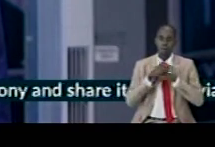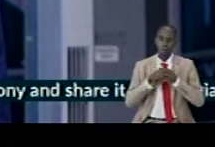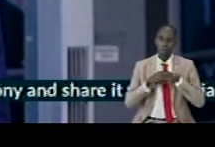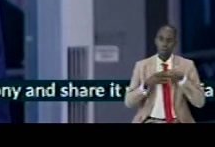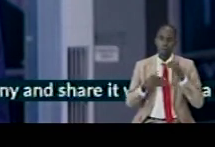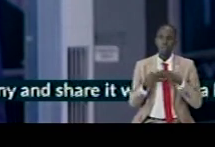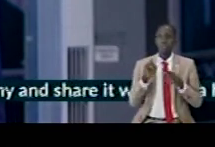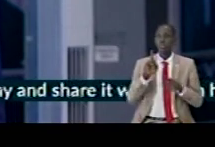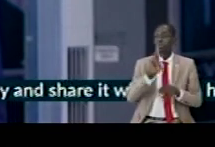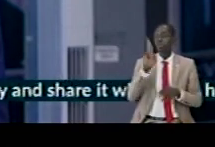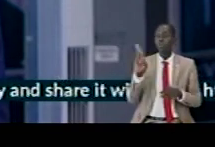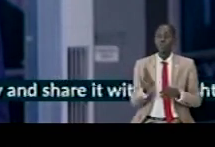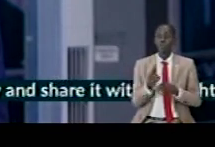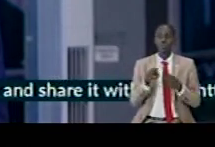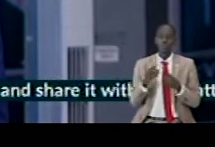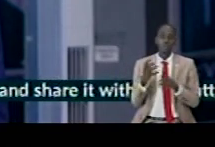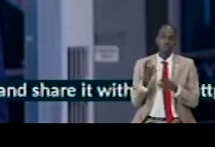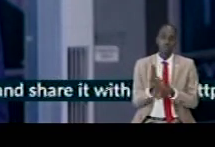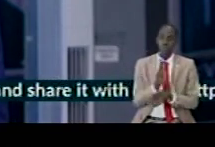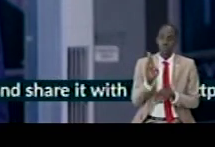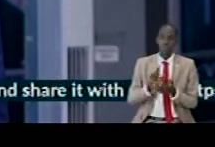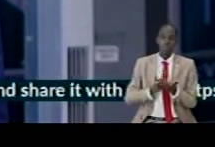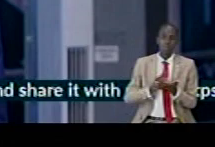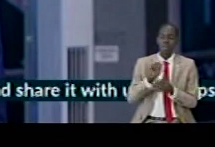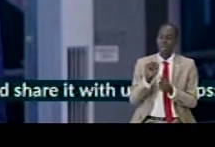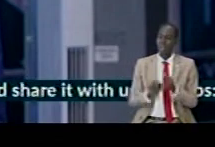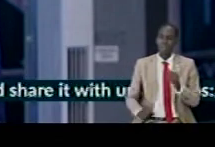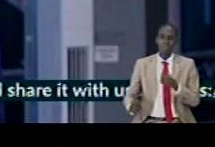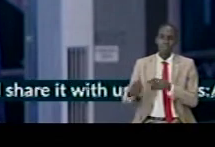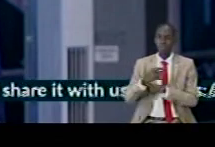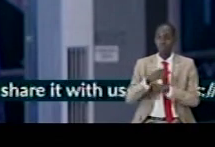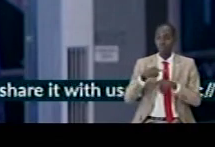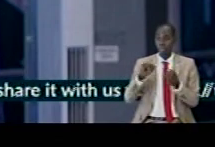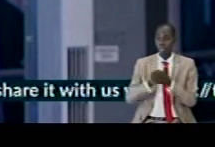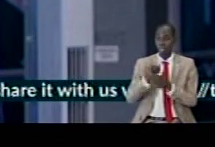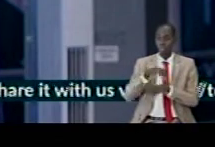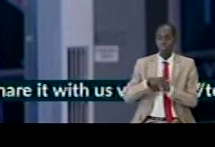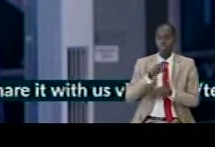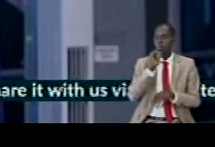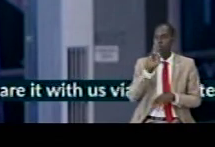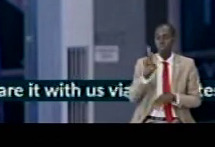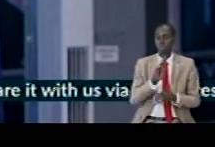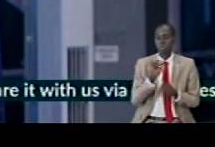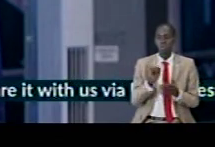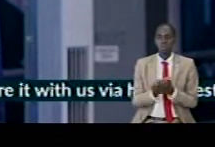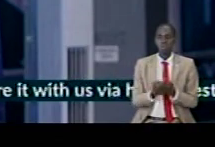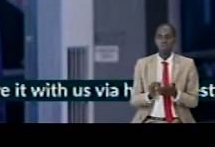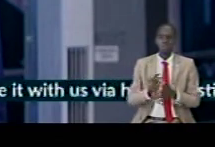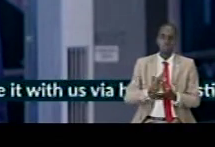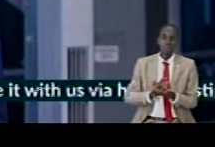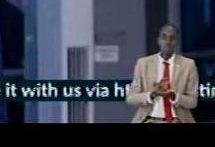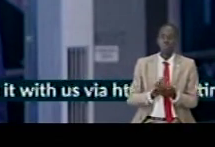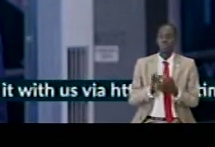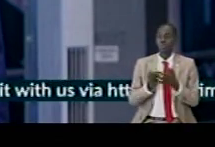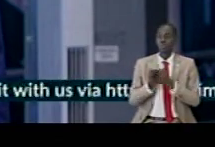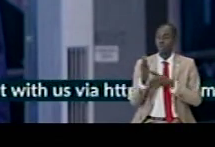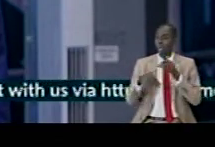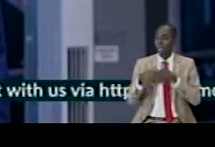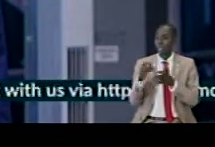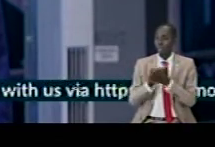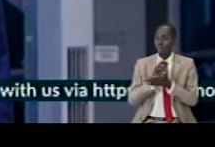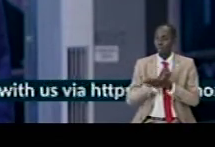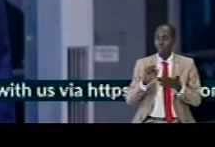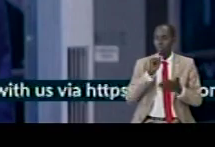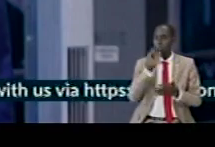day. That night, I did not take drugs. Throughout that week, I didn't take the drugs. Throughout up to today, that is how the Lord has delivered